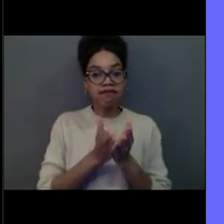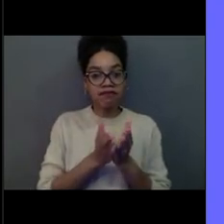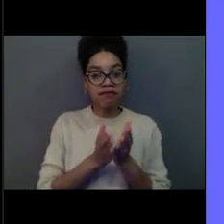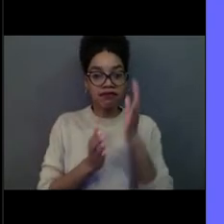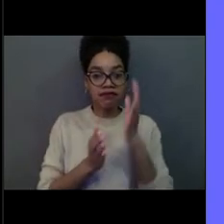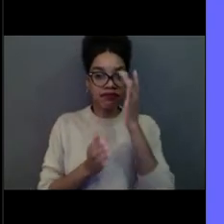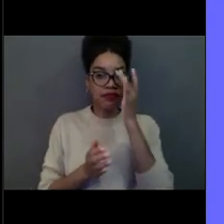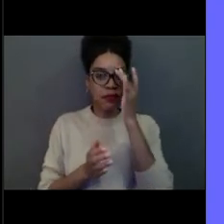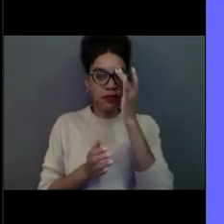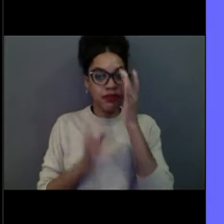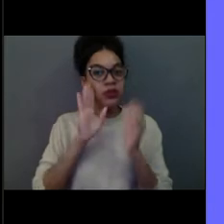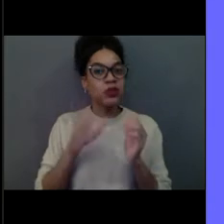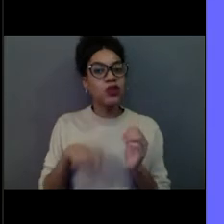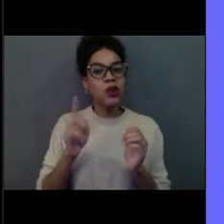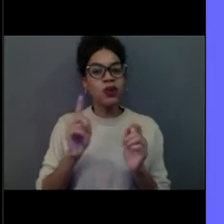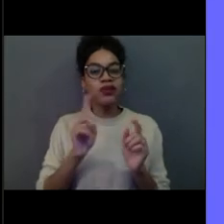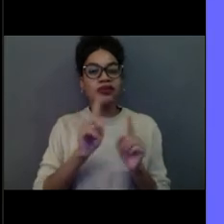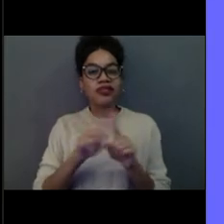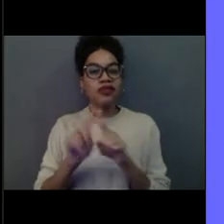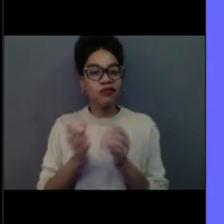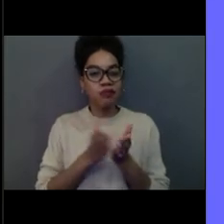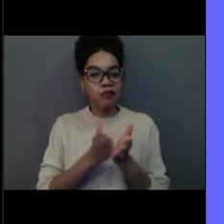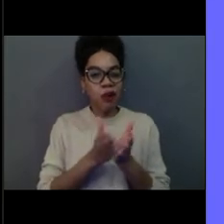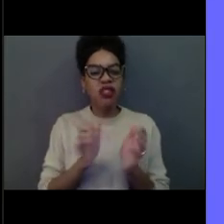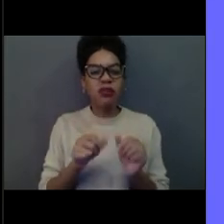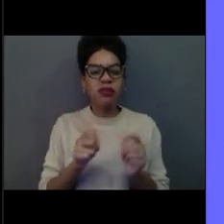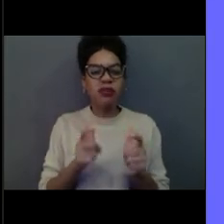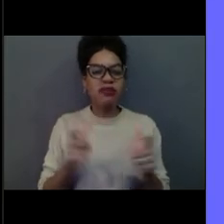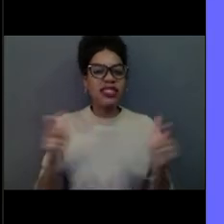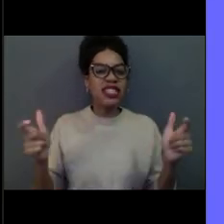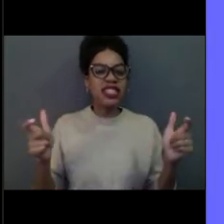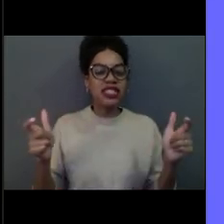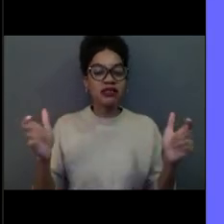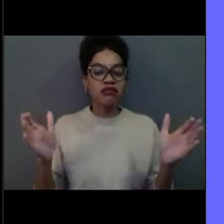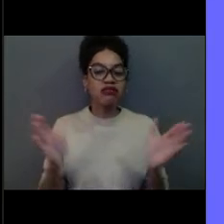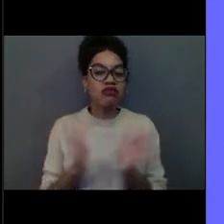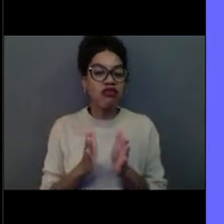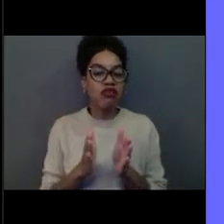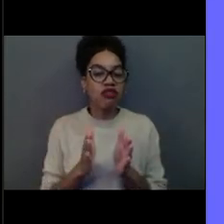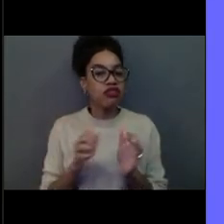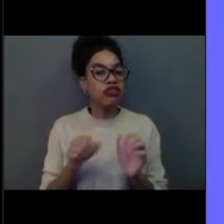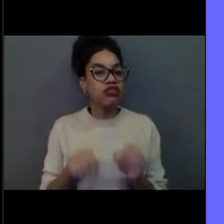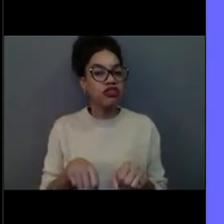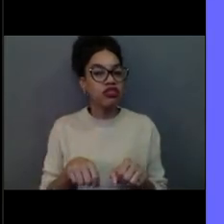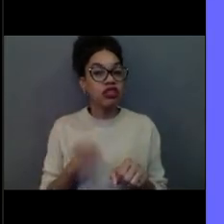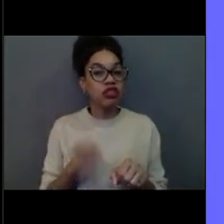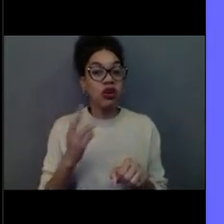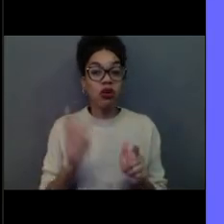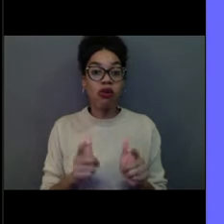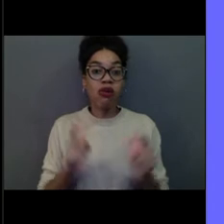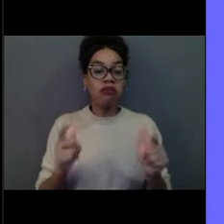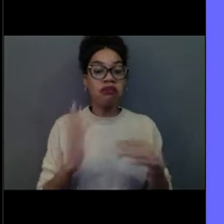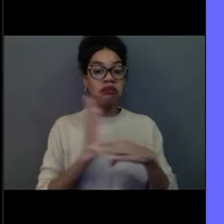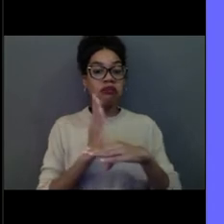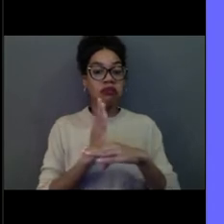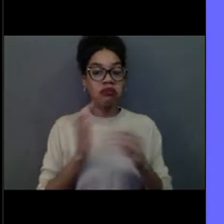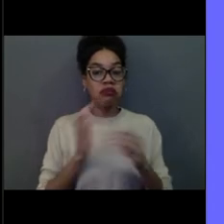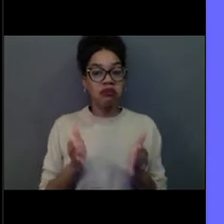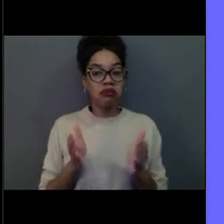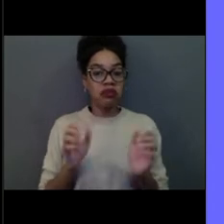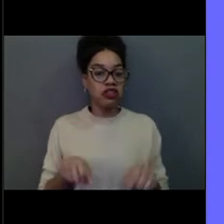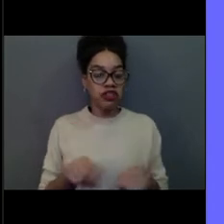see on Deadliest Catch, a bigger boat, or they might be smaller boats like you might see on Wicked Tuna, or they might be even bigger than a boat you have seen on either of those